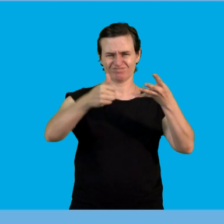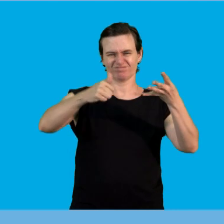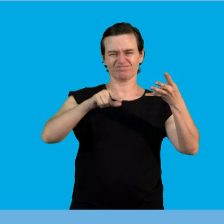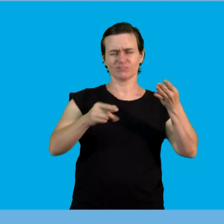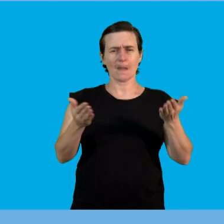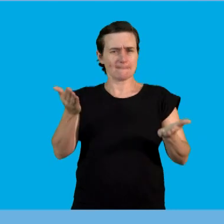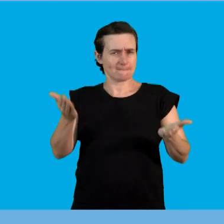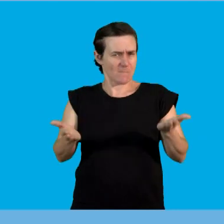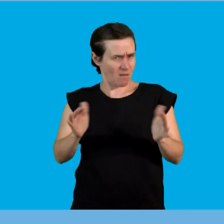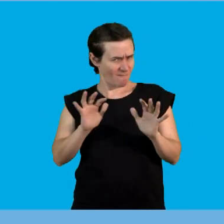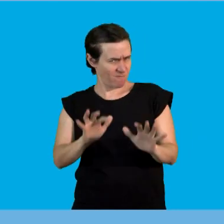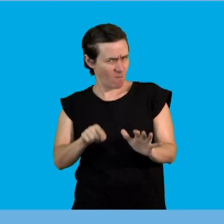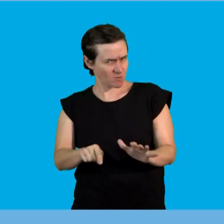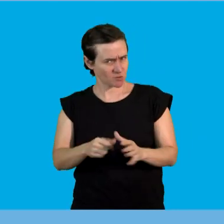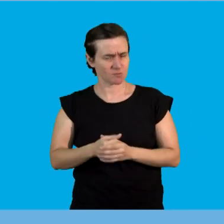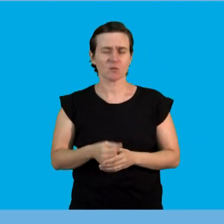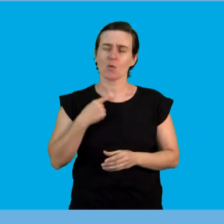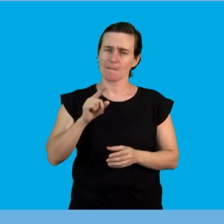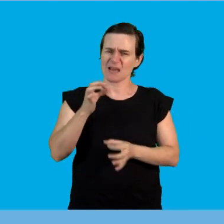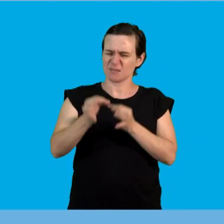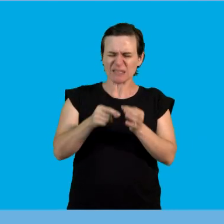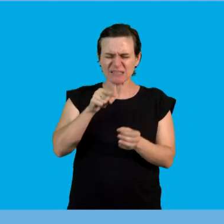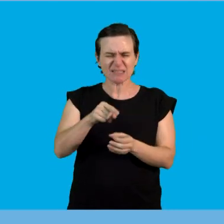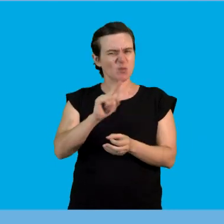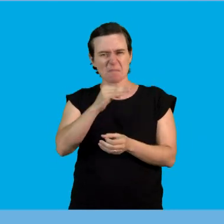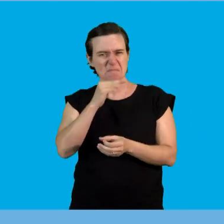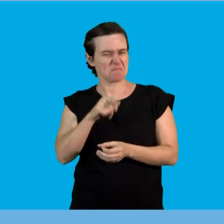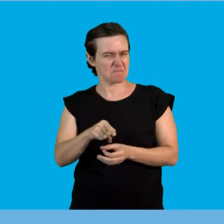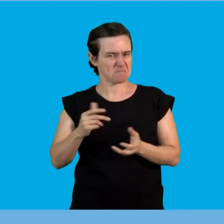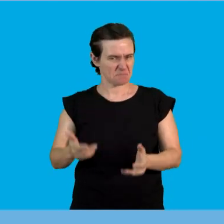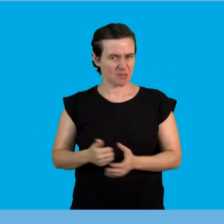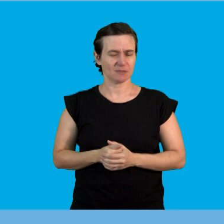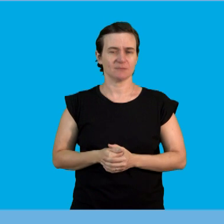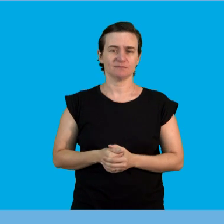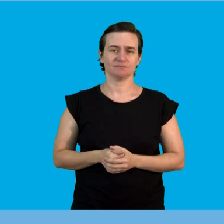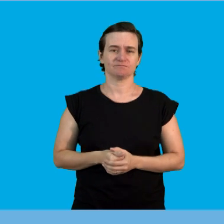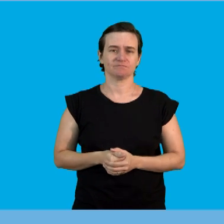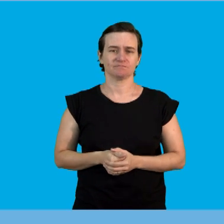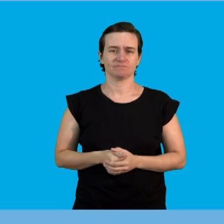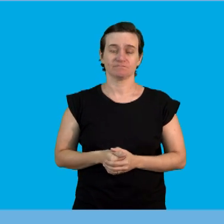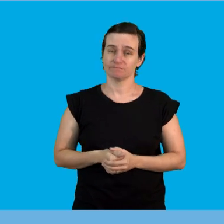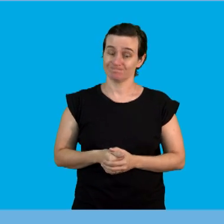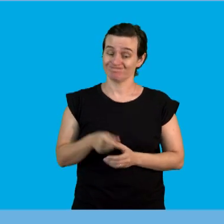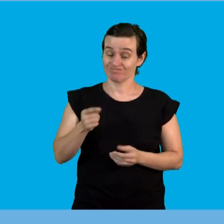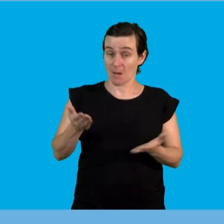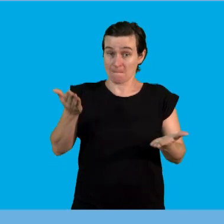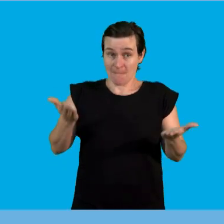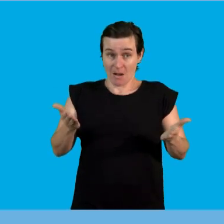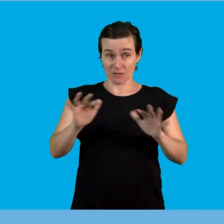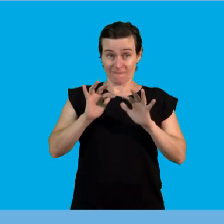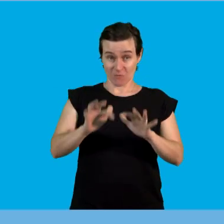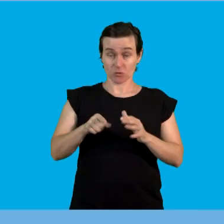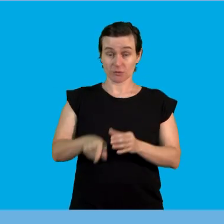A balanced force. So we need to be able to explain what is meant by a balanced force. So a